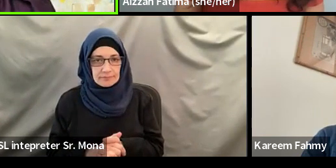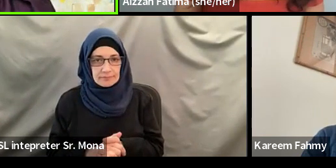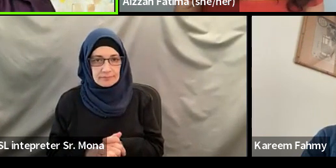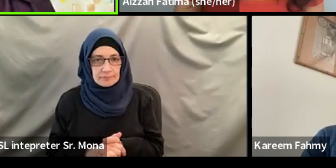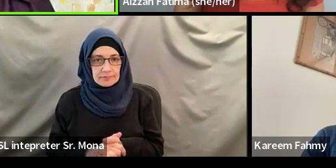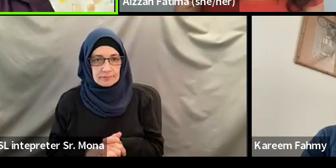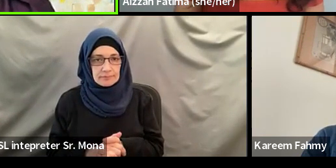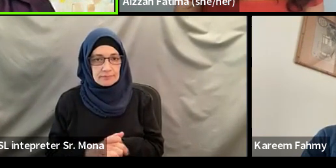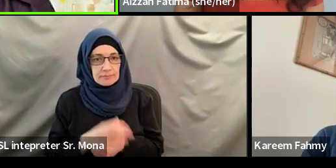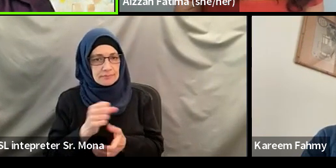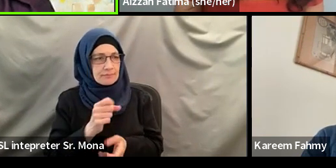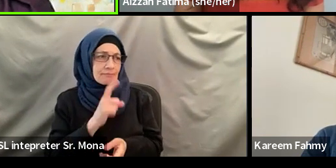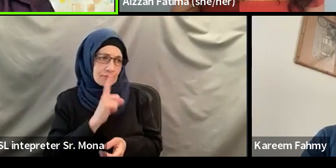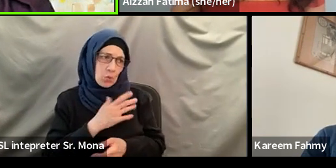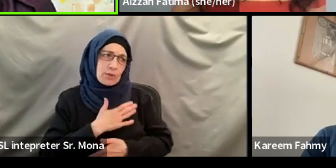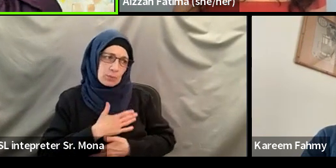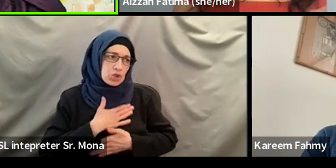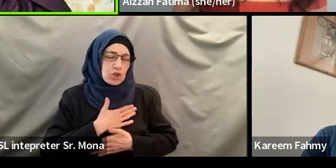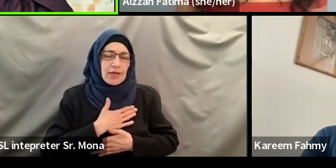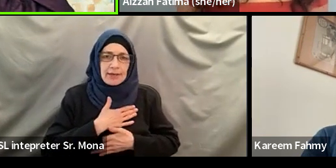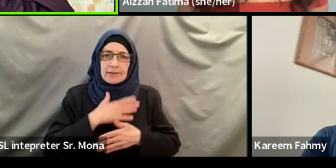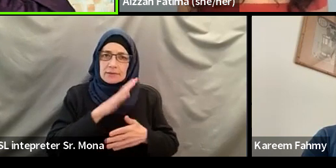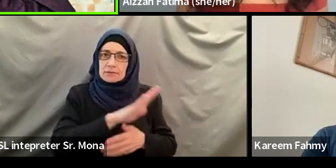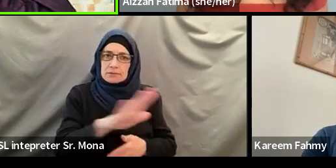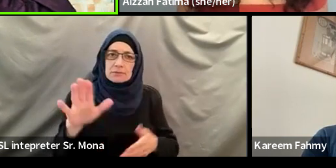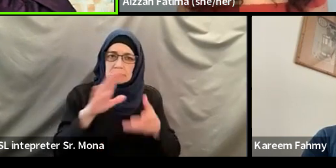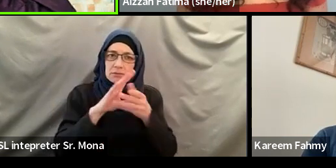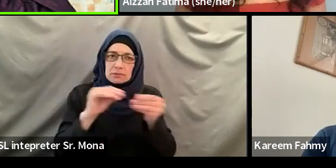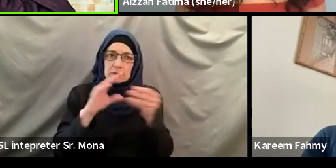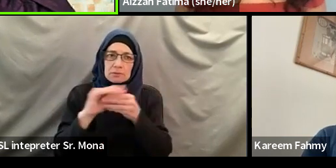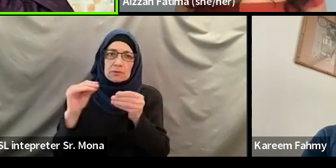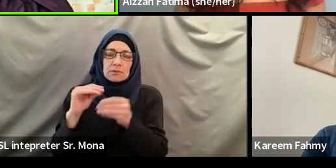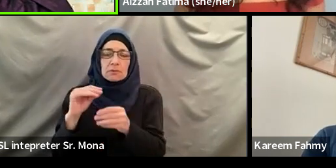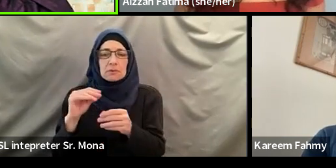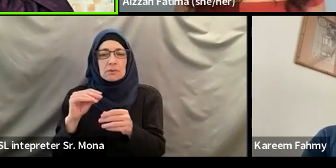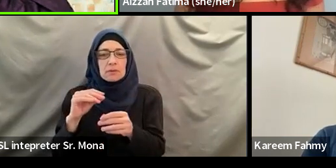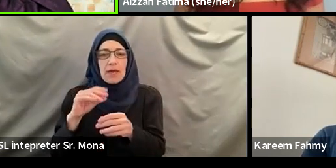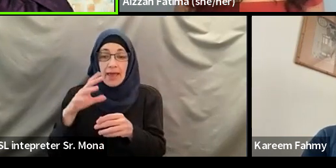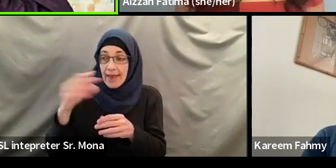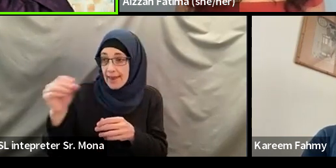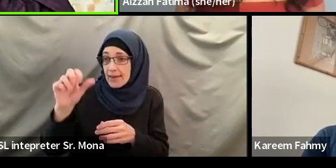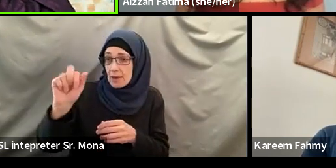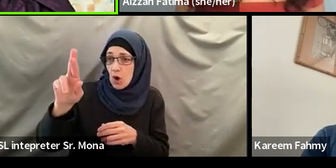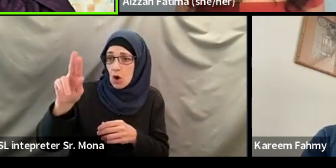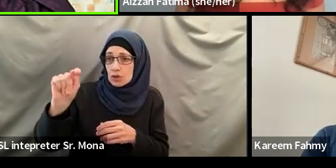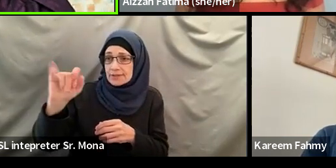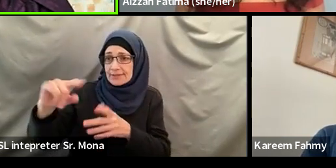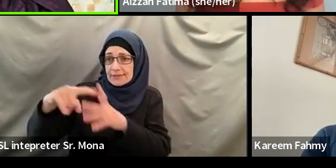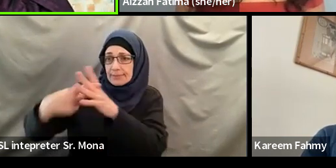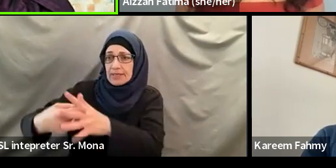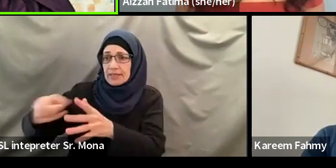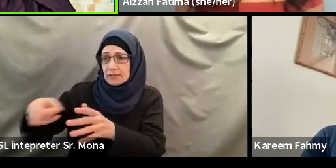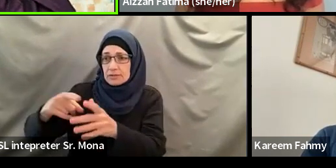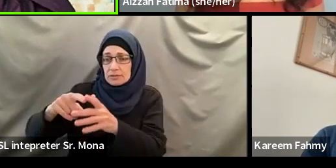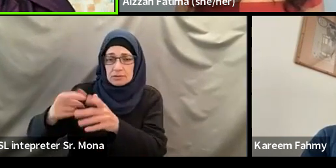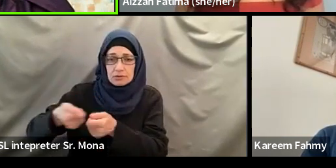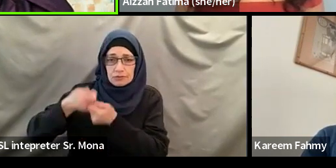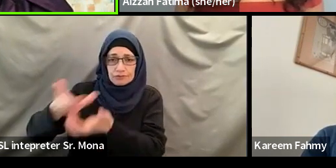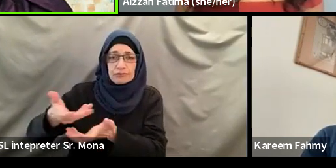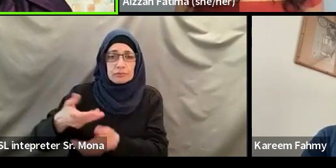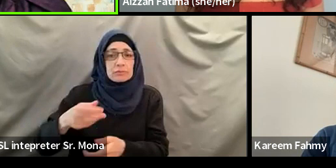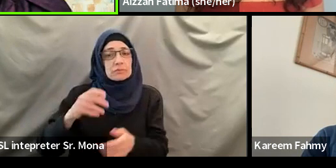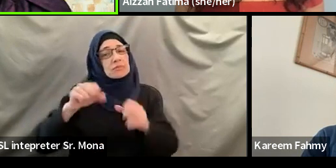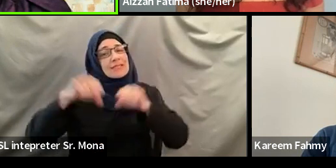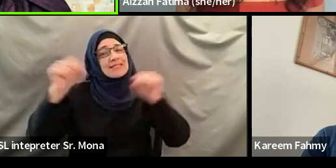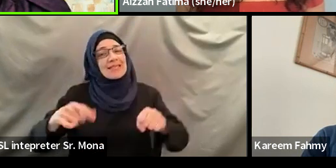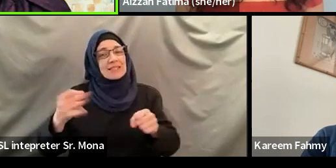Yeah, I'm really appreciating what folks are saying about, and what Arti initially flagged about, essentially systems of power and who holds